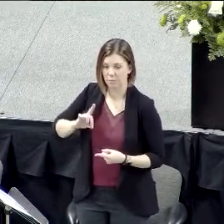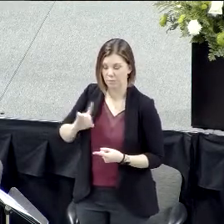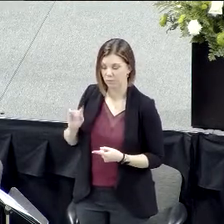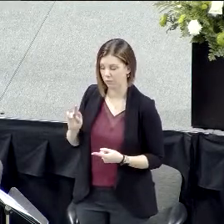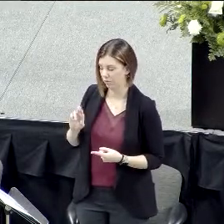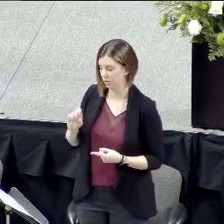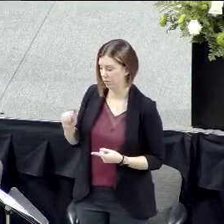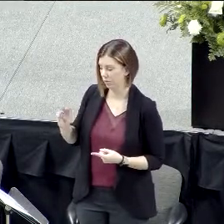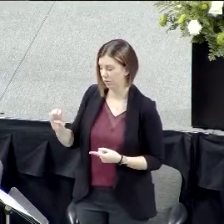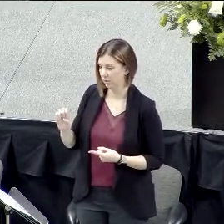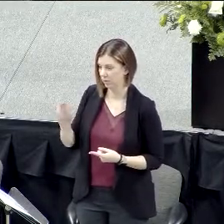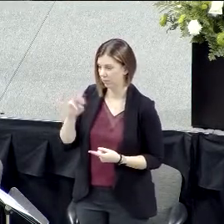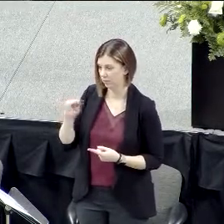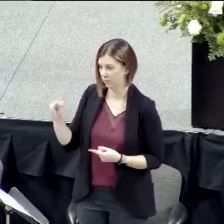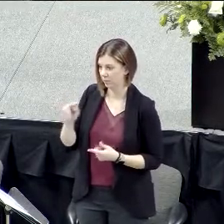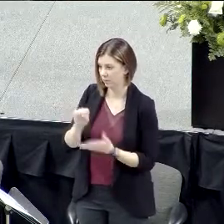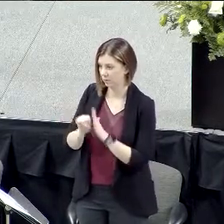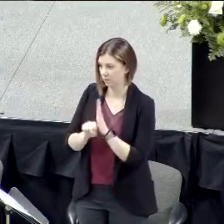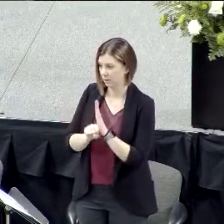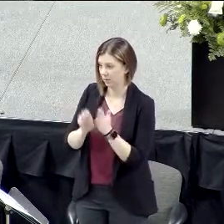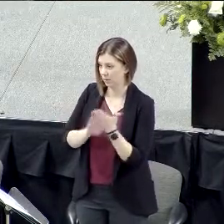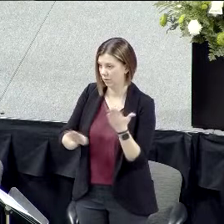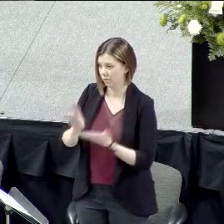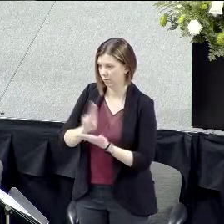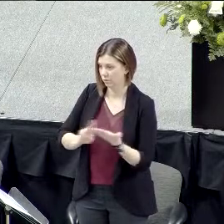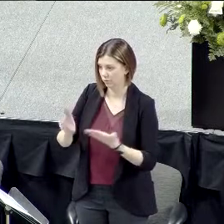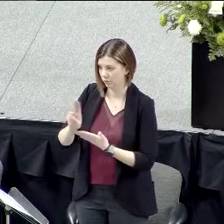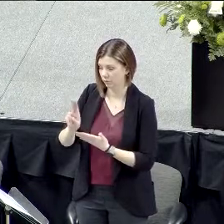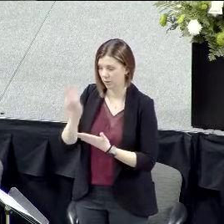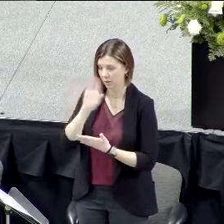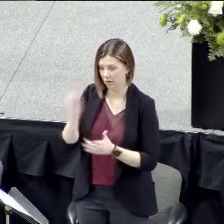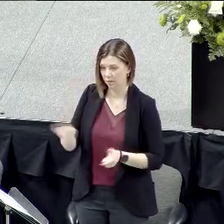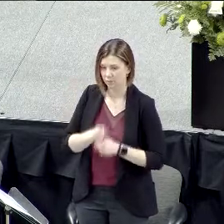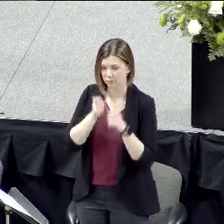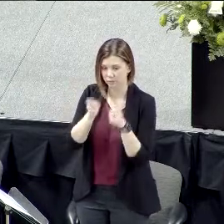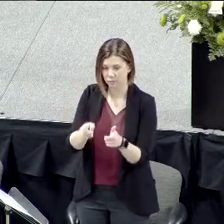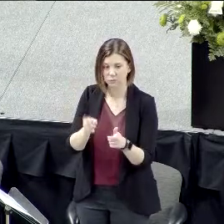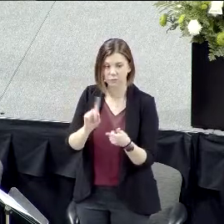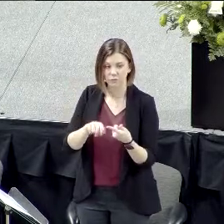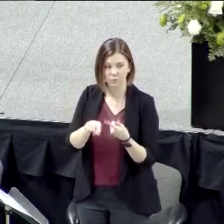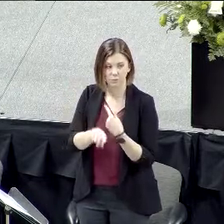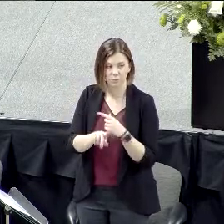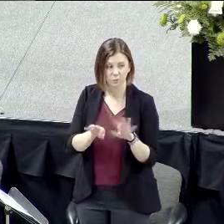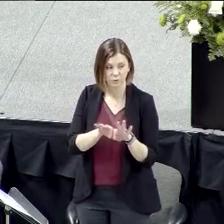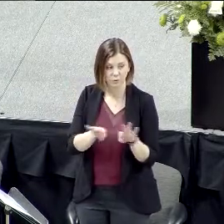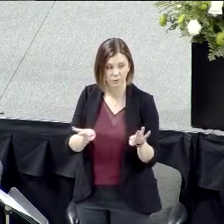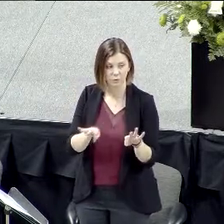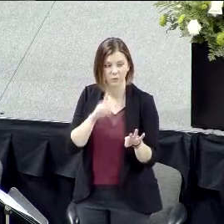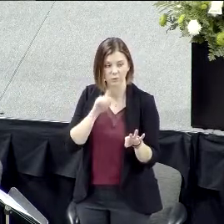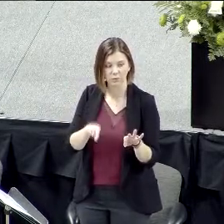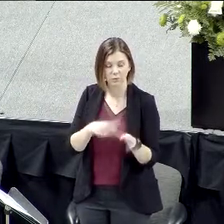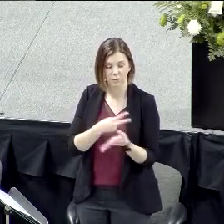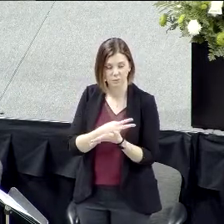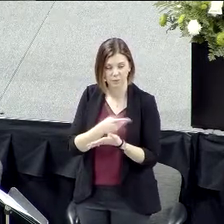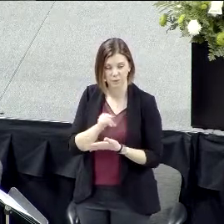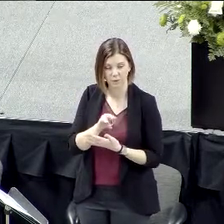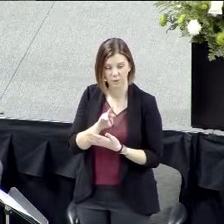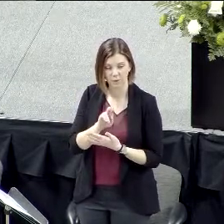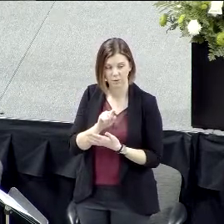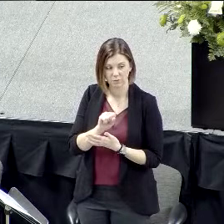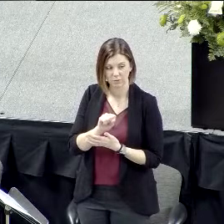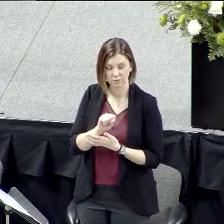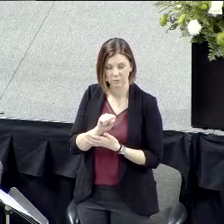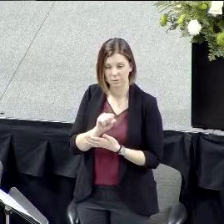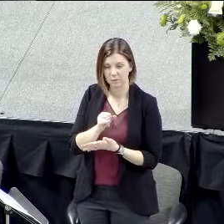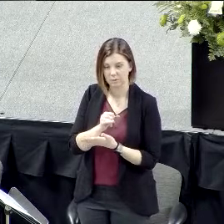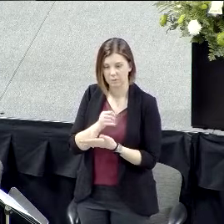Minnesota State Colleges and Universities, I confer upon you the degrees of Master of